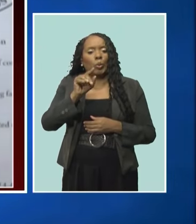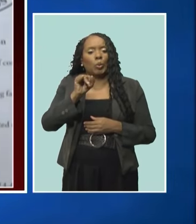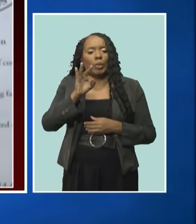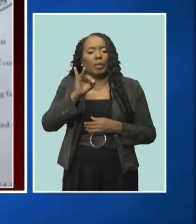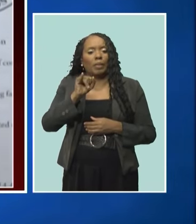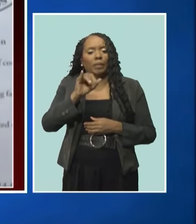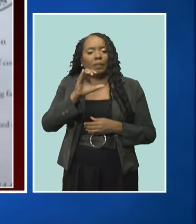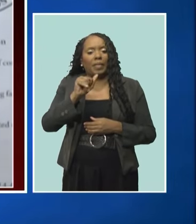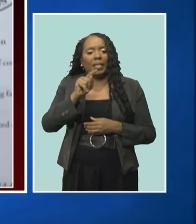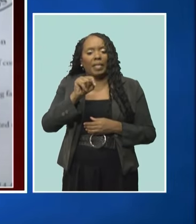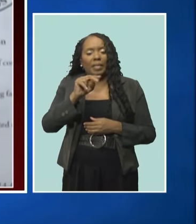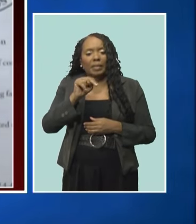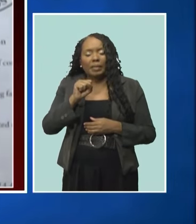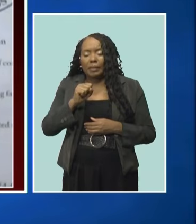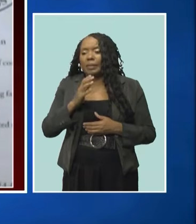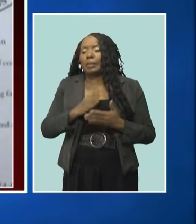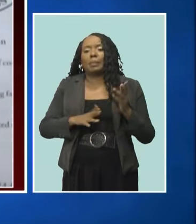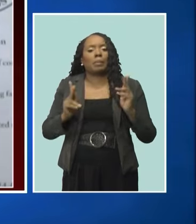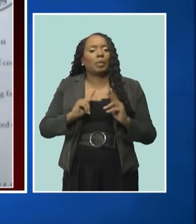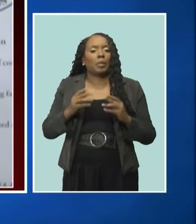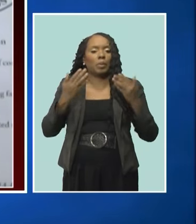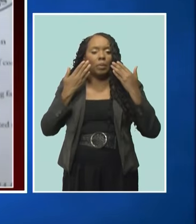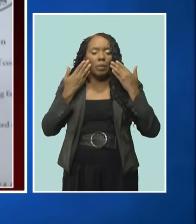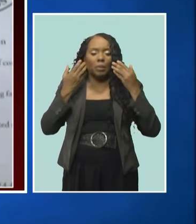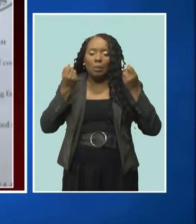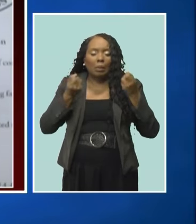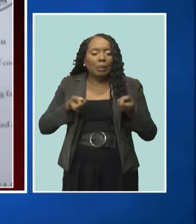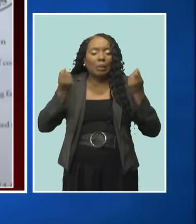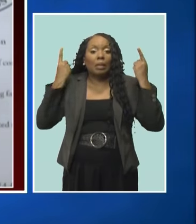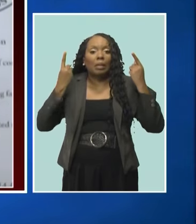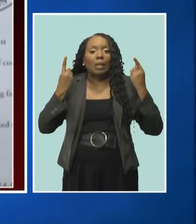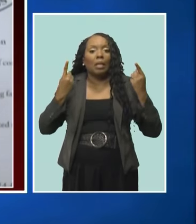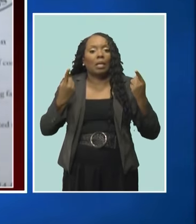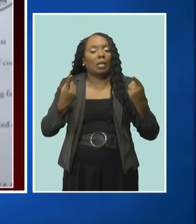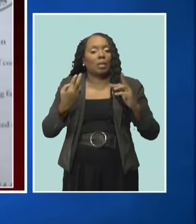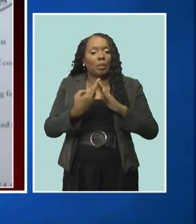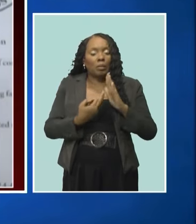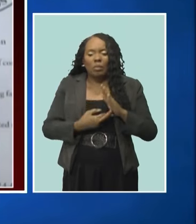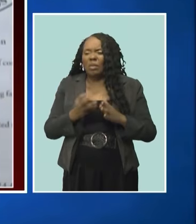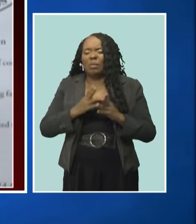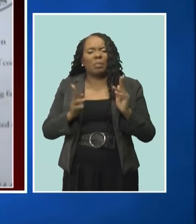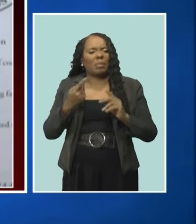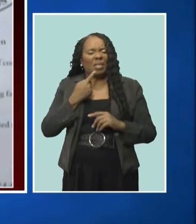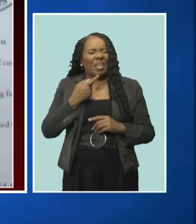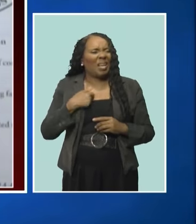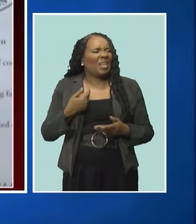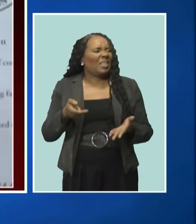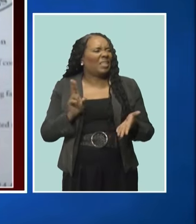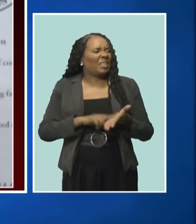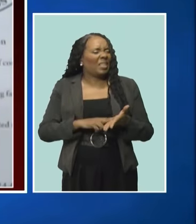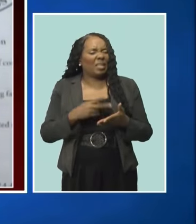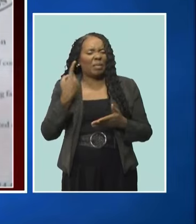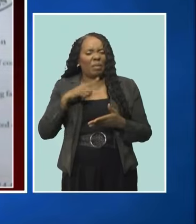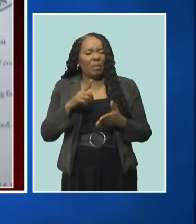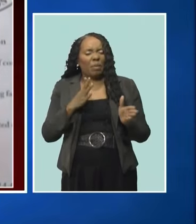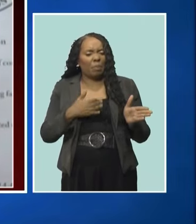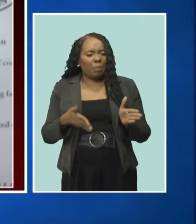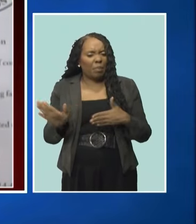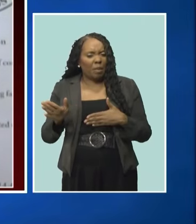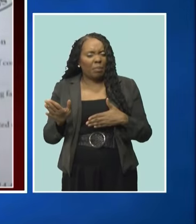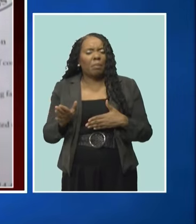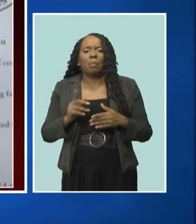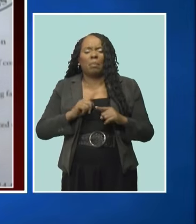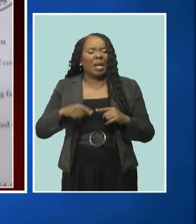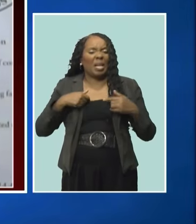not understand the terms and conditions. Or some people are saying, well, I signed up for this plan so long ago, I really don't even know what it is about. We had